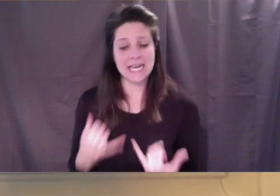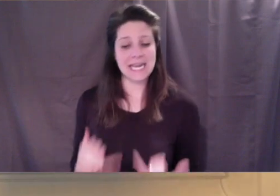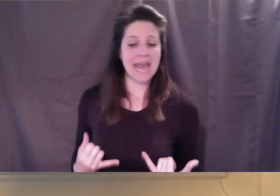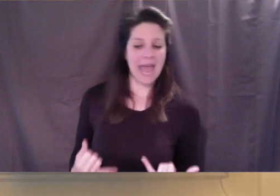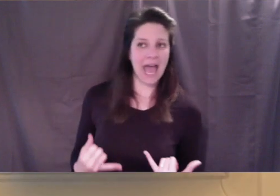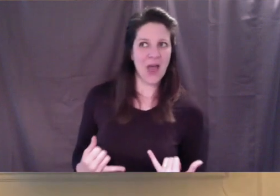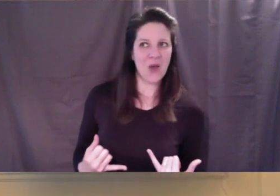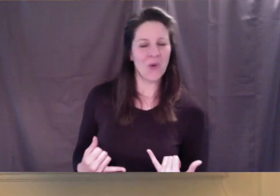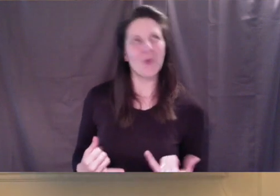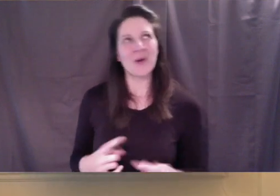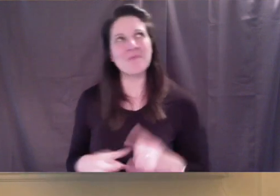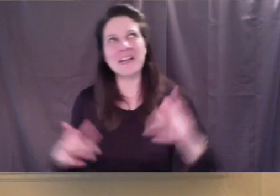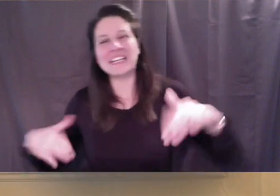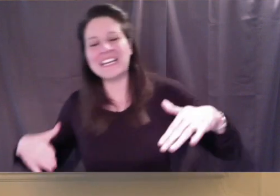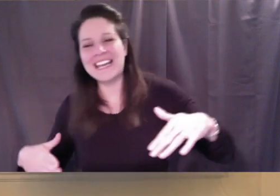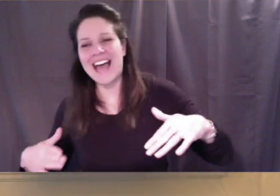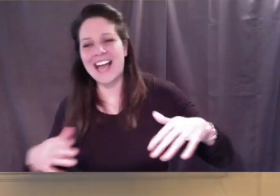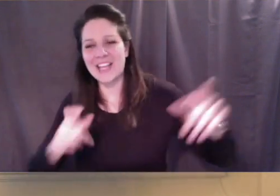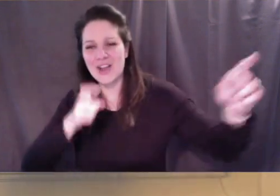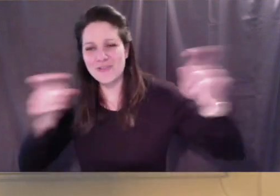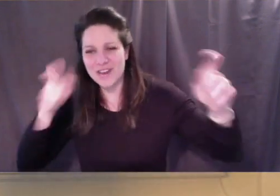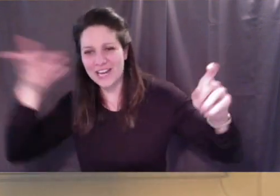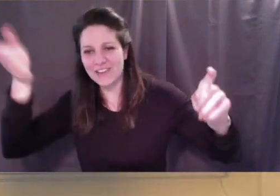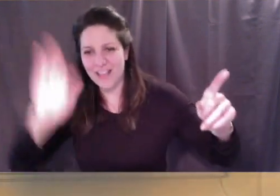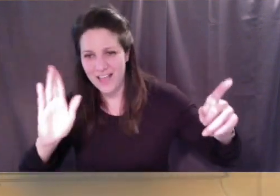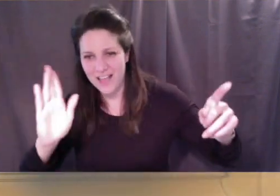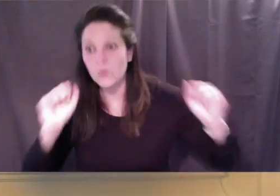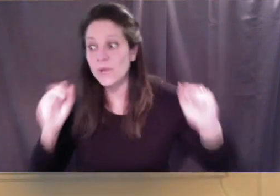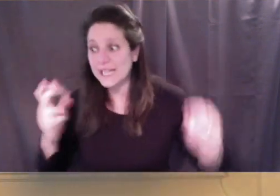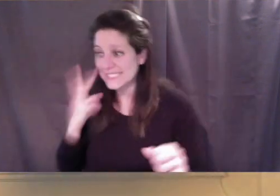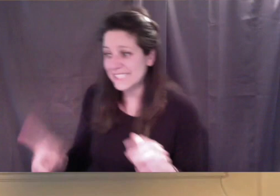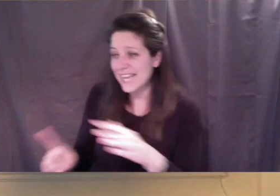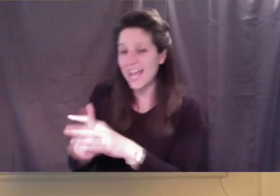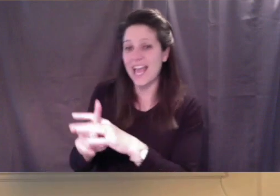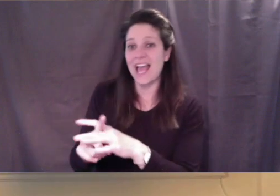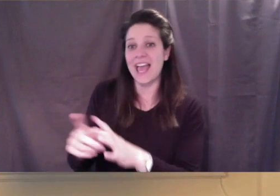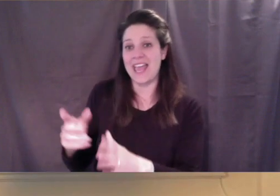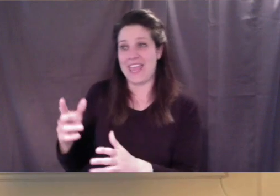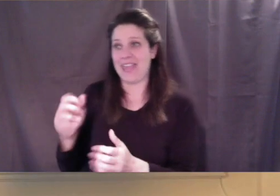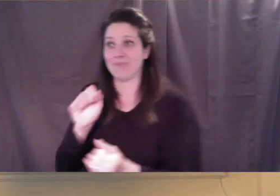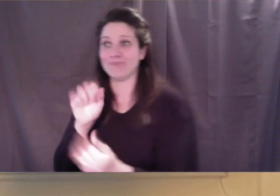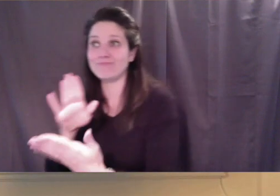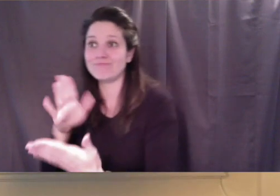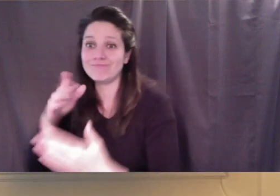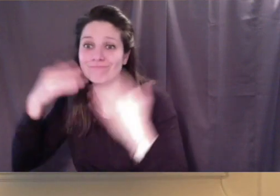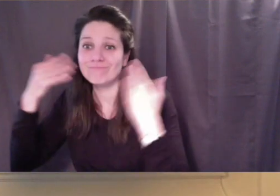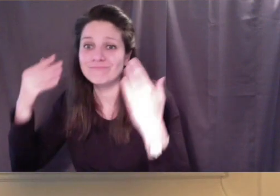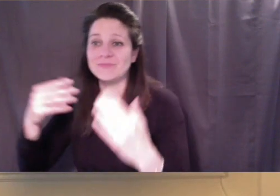this now but not yet reign of God. It is already present in the acts of kindness